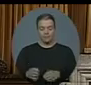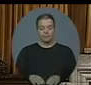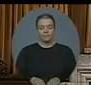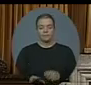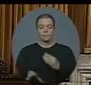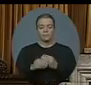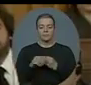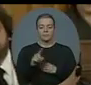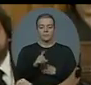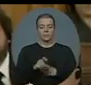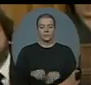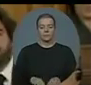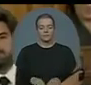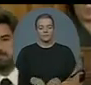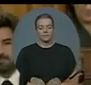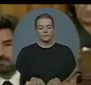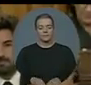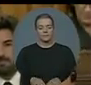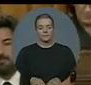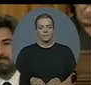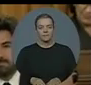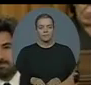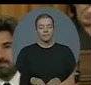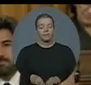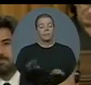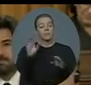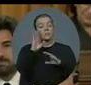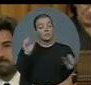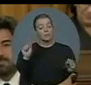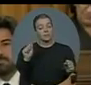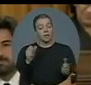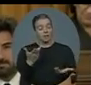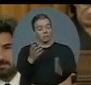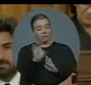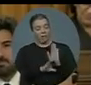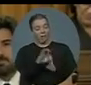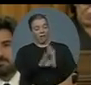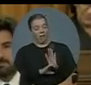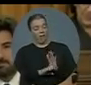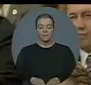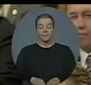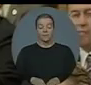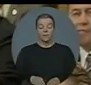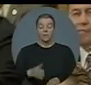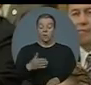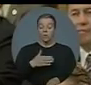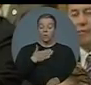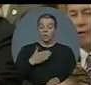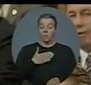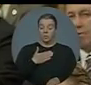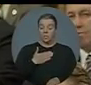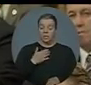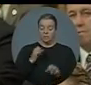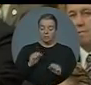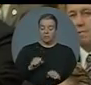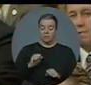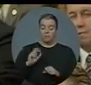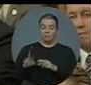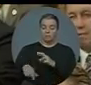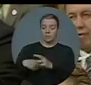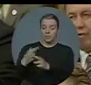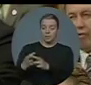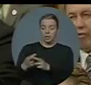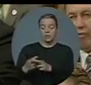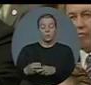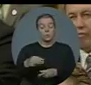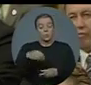Mr. Speaker, this is the conduct that has left the reputation of this government in tatters. As for the content of the documents, I think we're